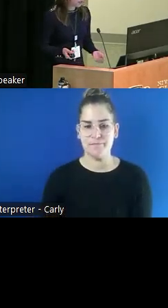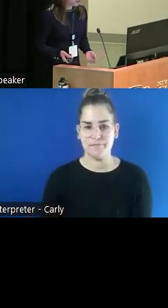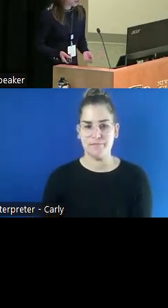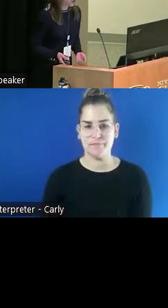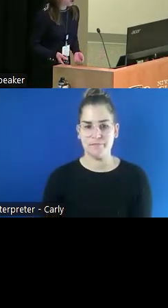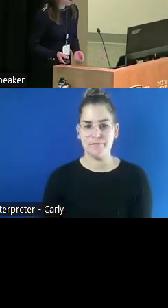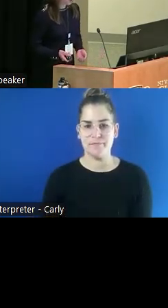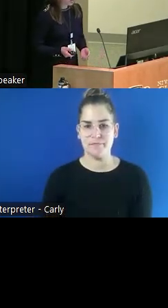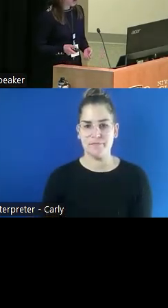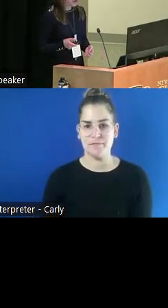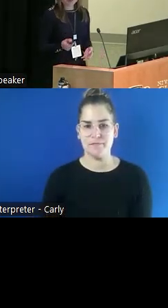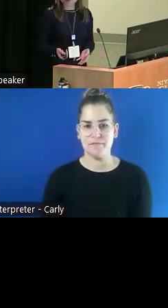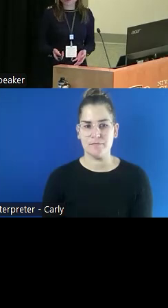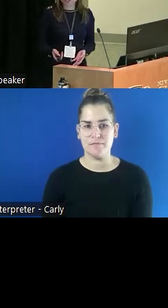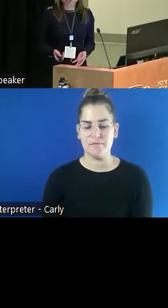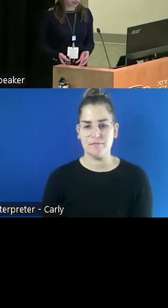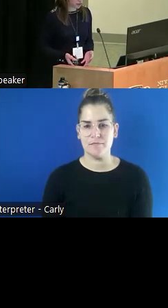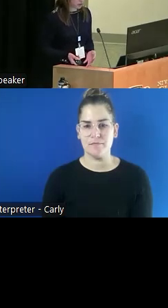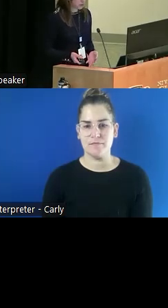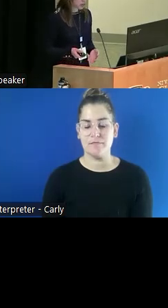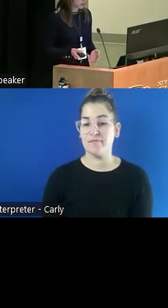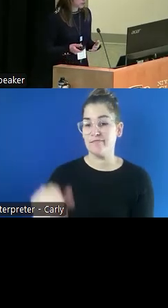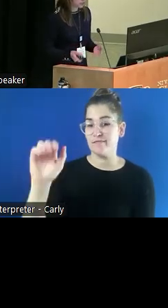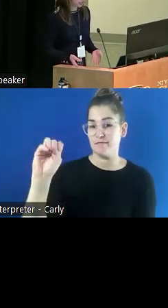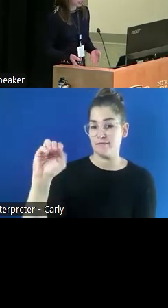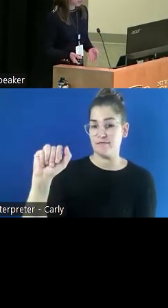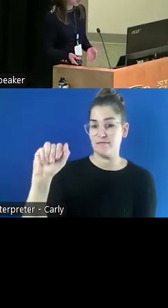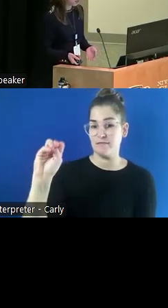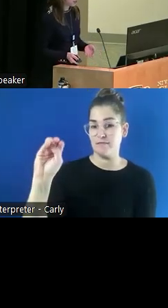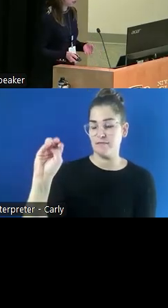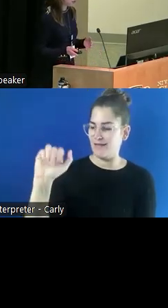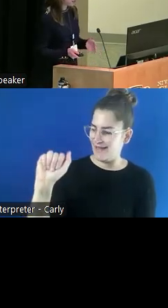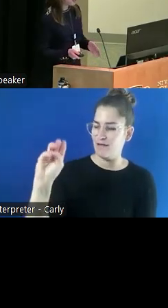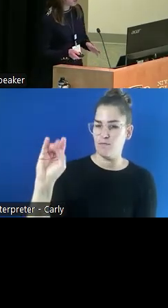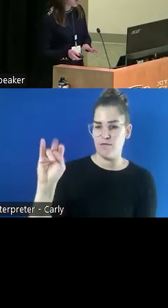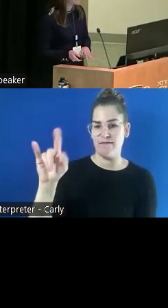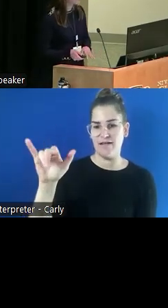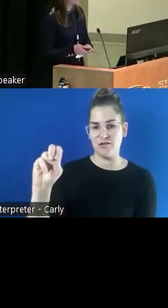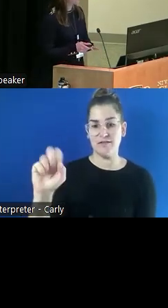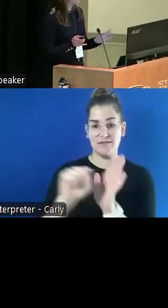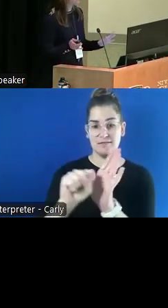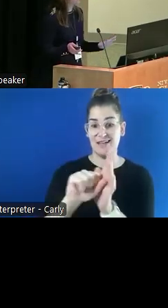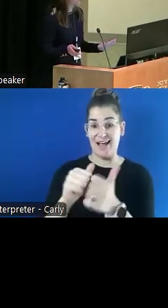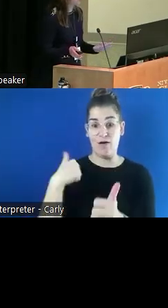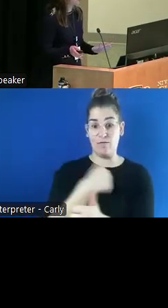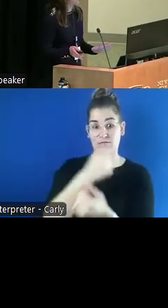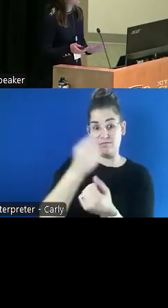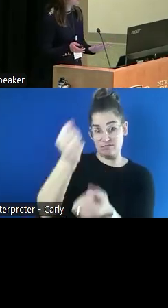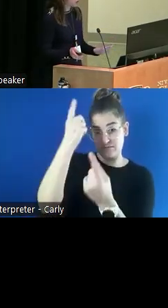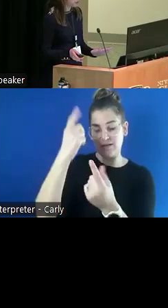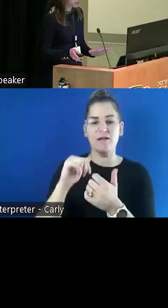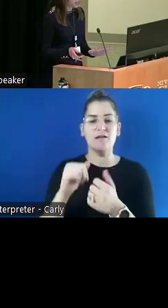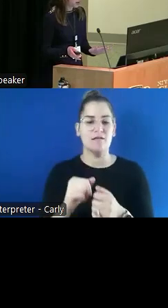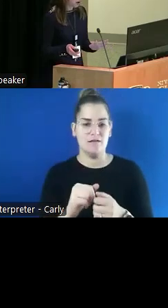Much of we know about how amotivation symptoms come to be is based on learnings of how the human motivation